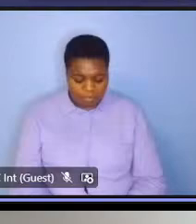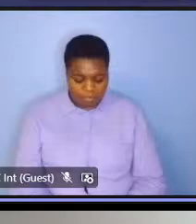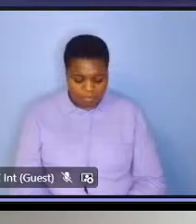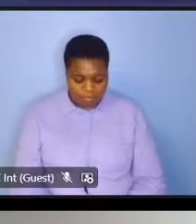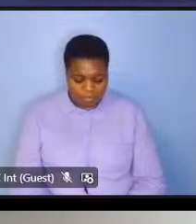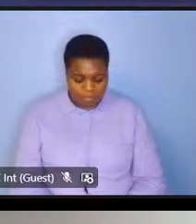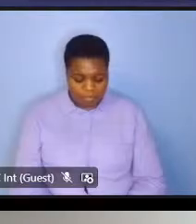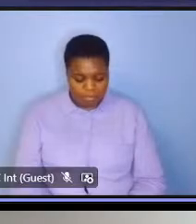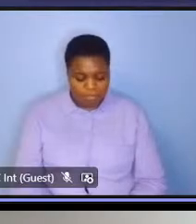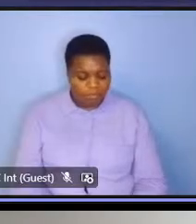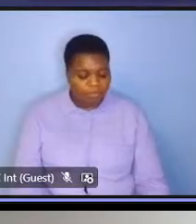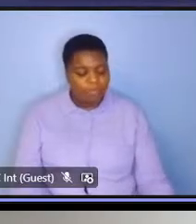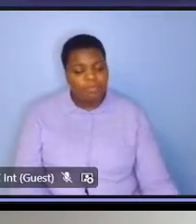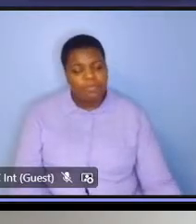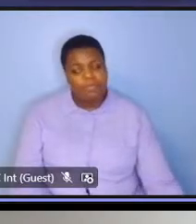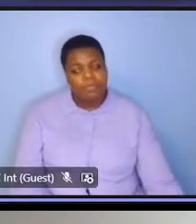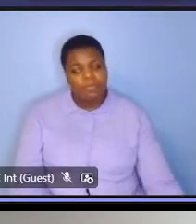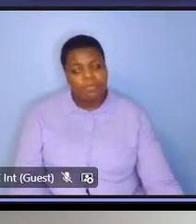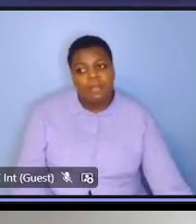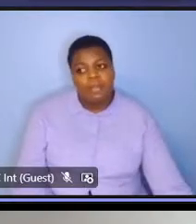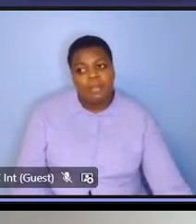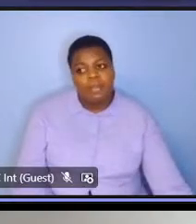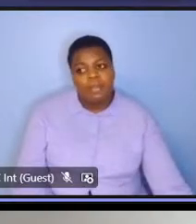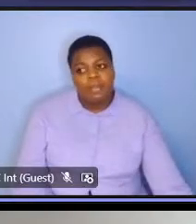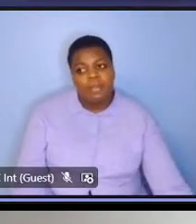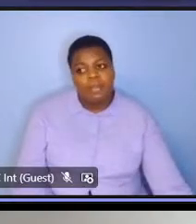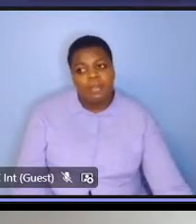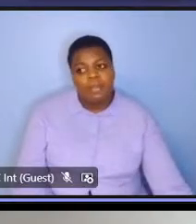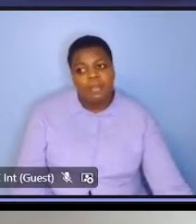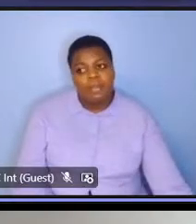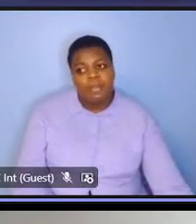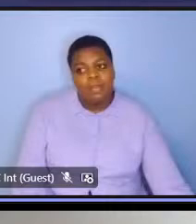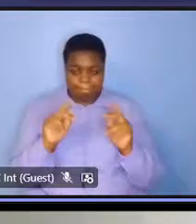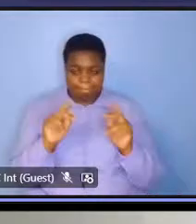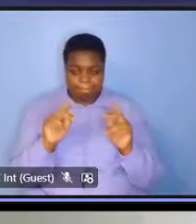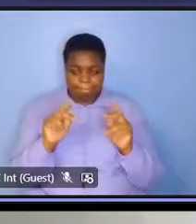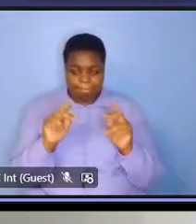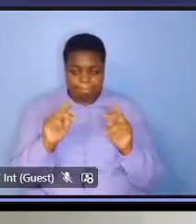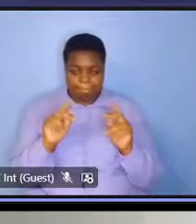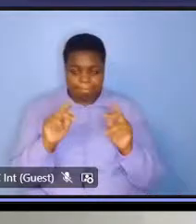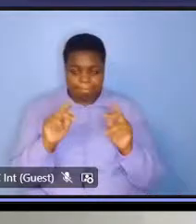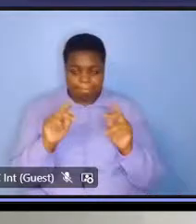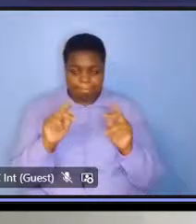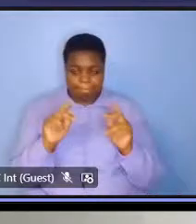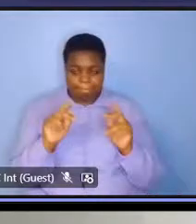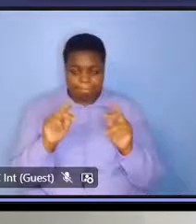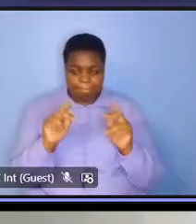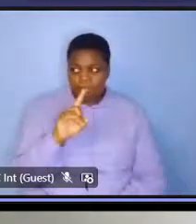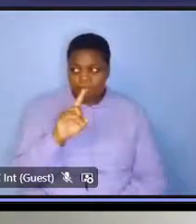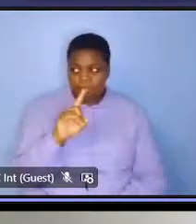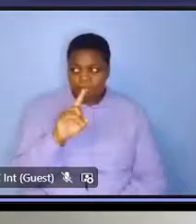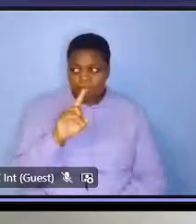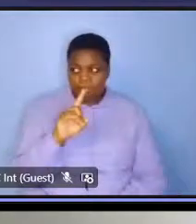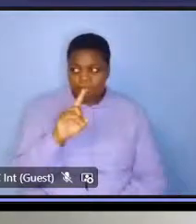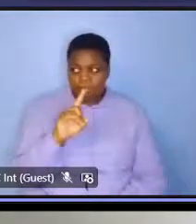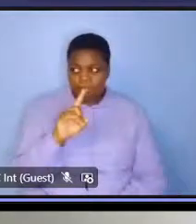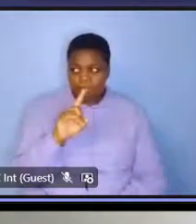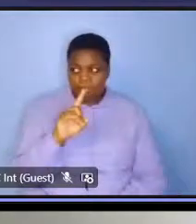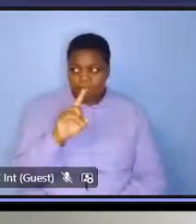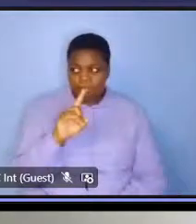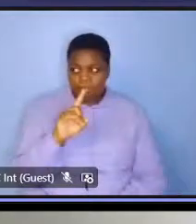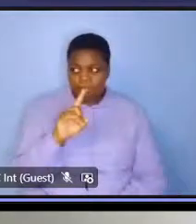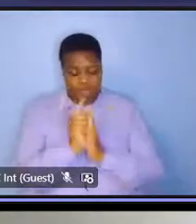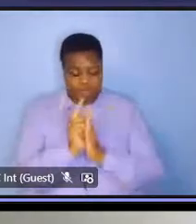Okay. I'm just picking up on what Dr. Ndlovu has said in setting out the legal